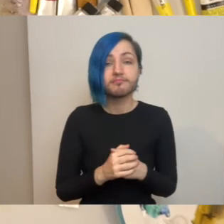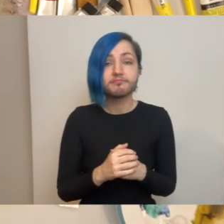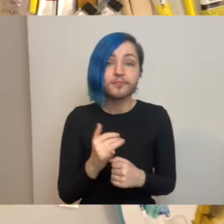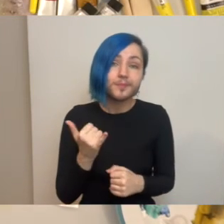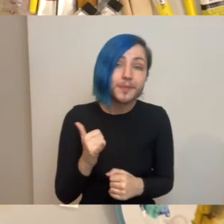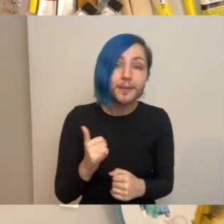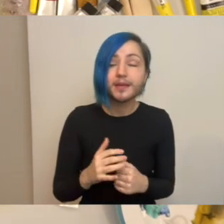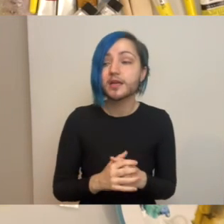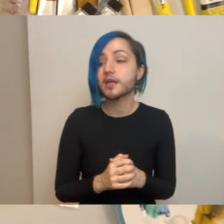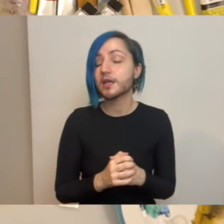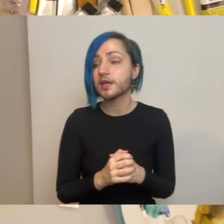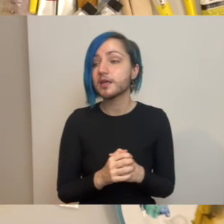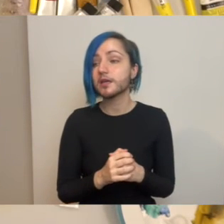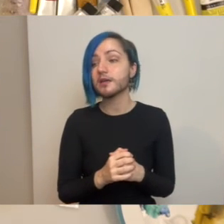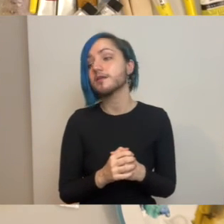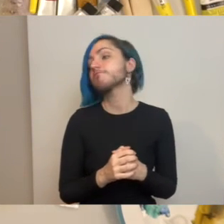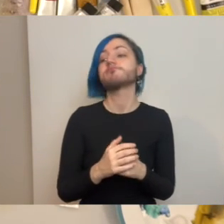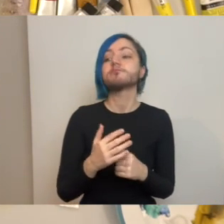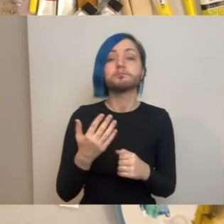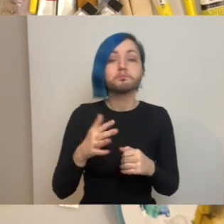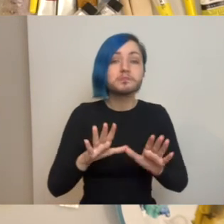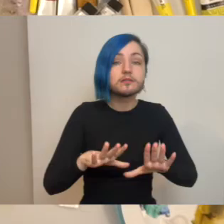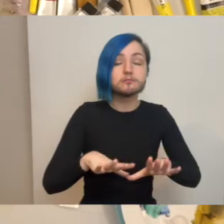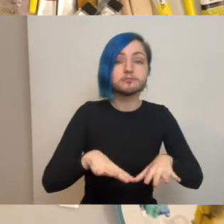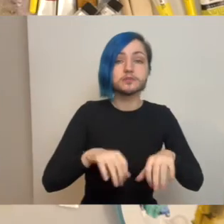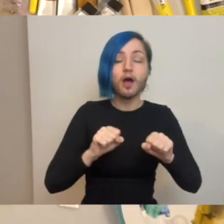Oh, the colours I've been using